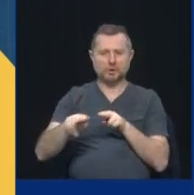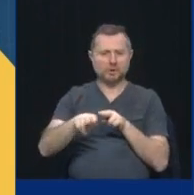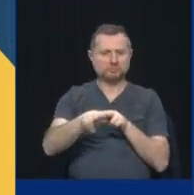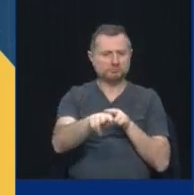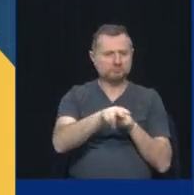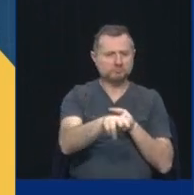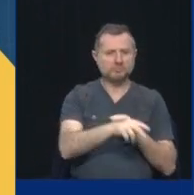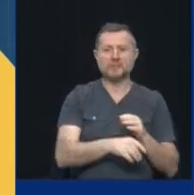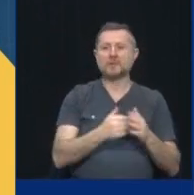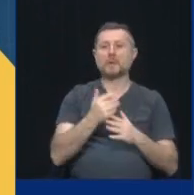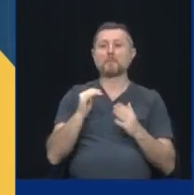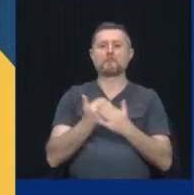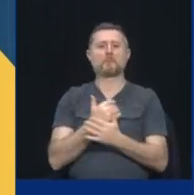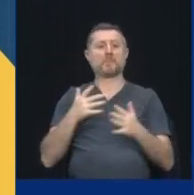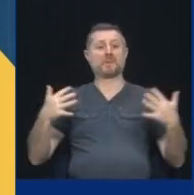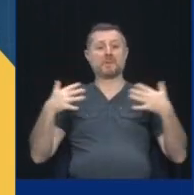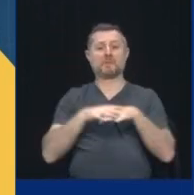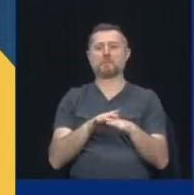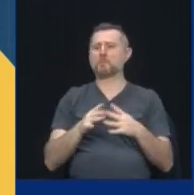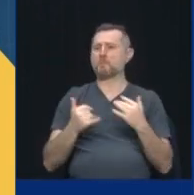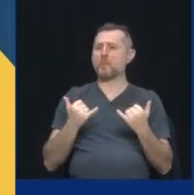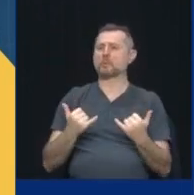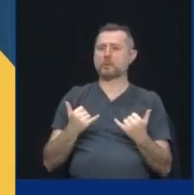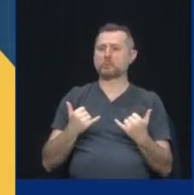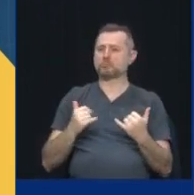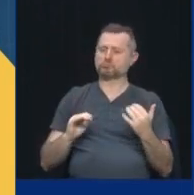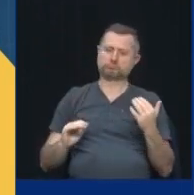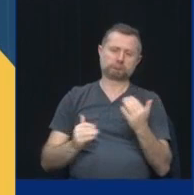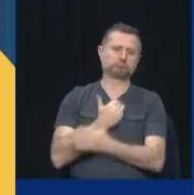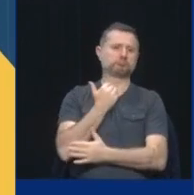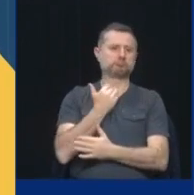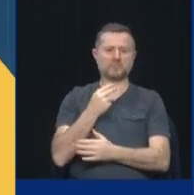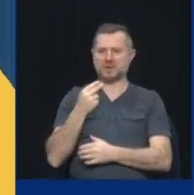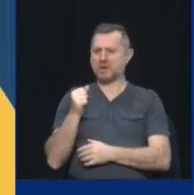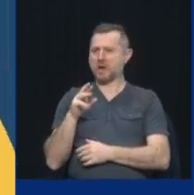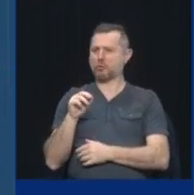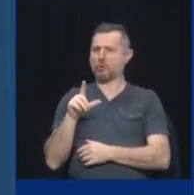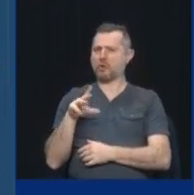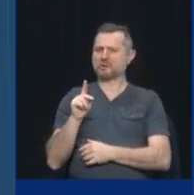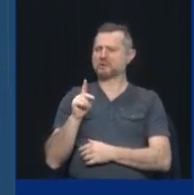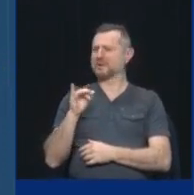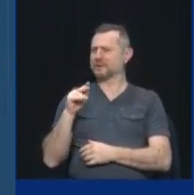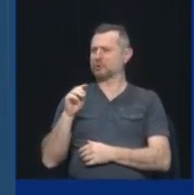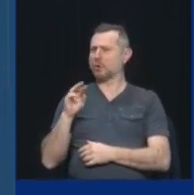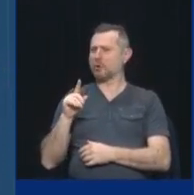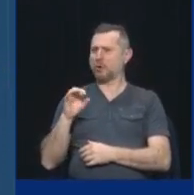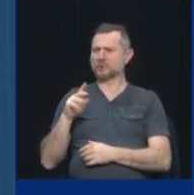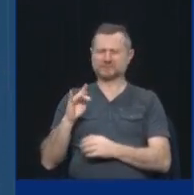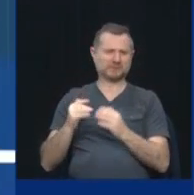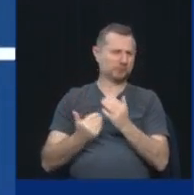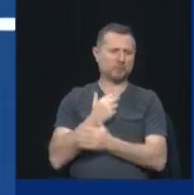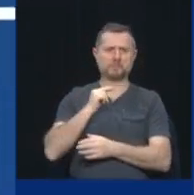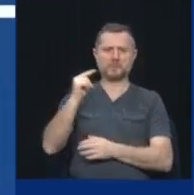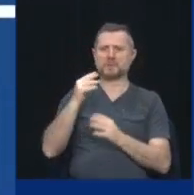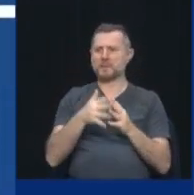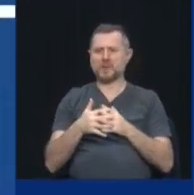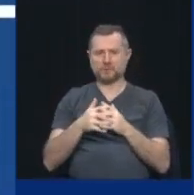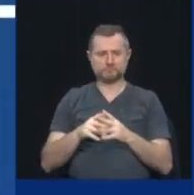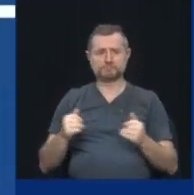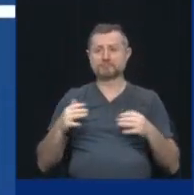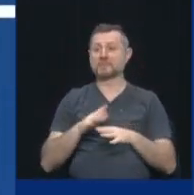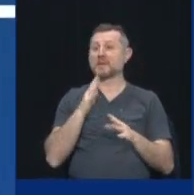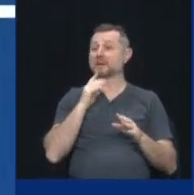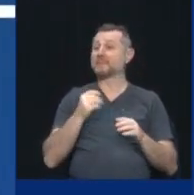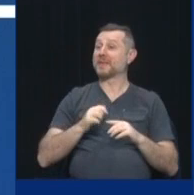Herald Interlocking, the busiest intersection of passenger train lines in North America. East Side Access will deliver